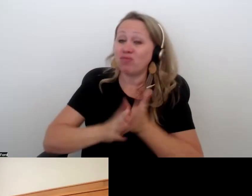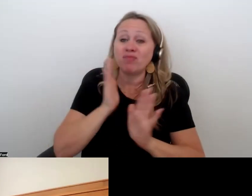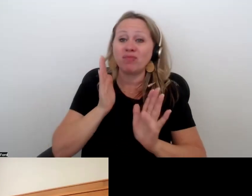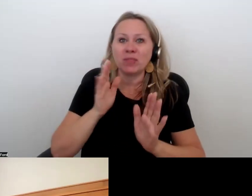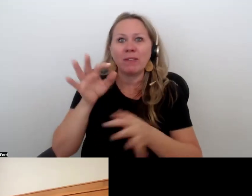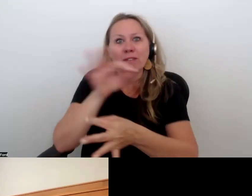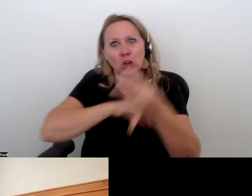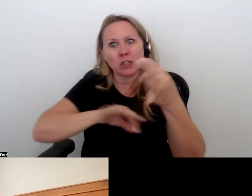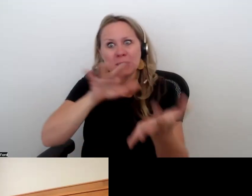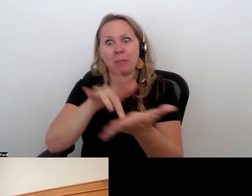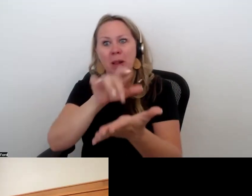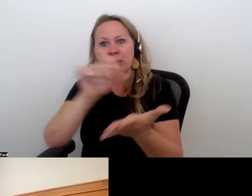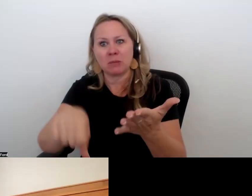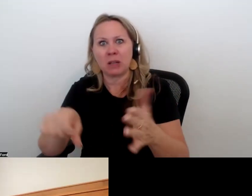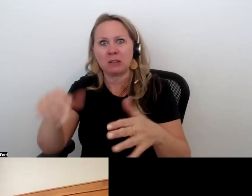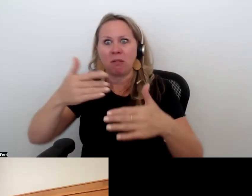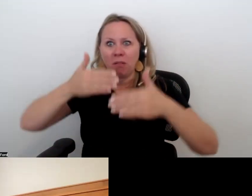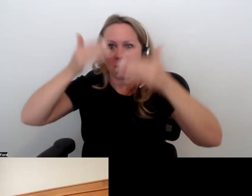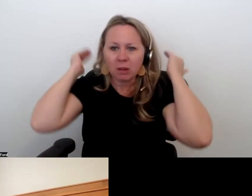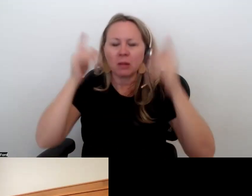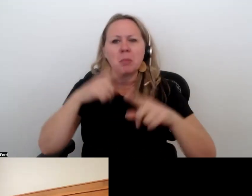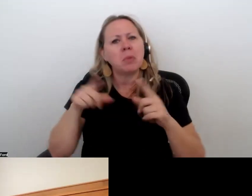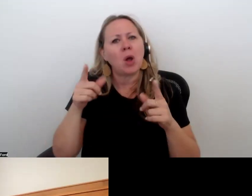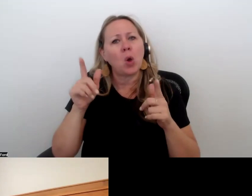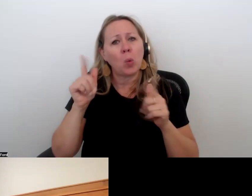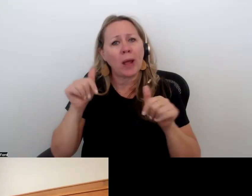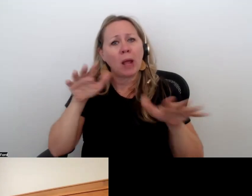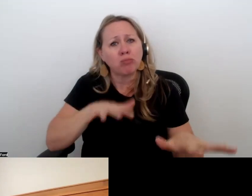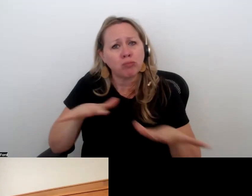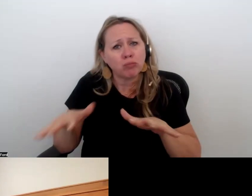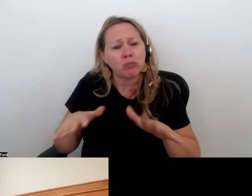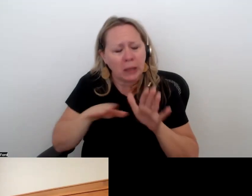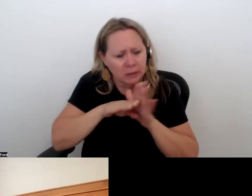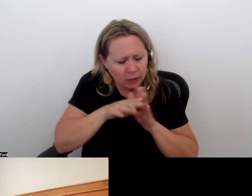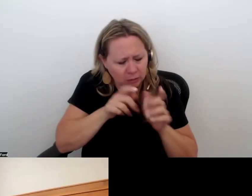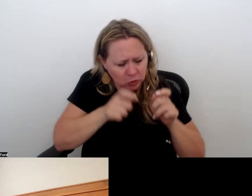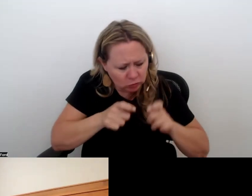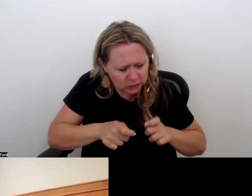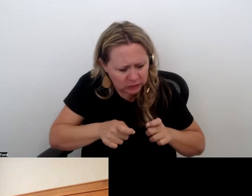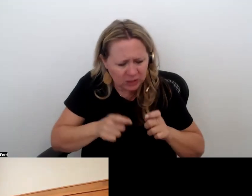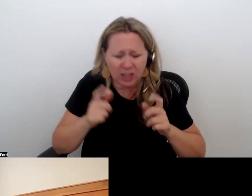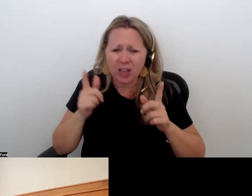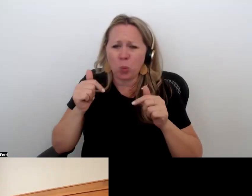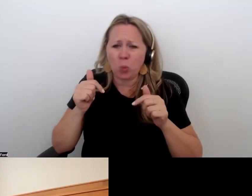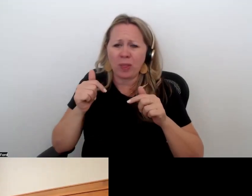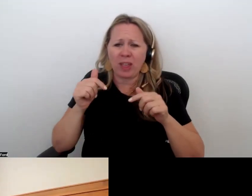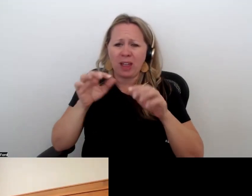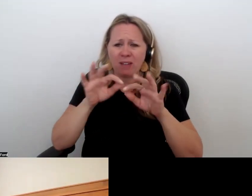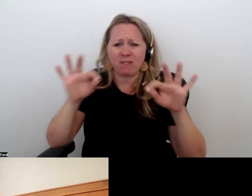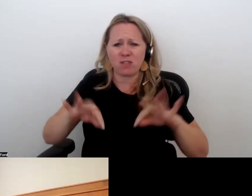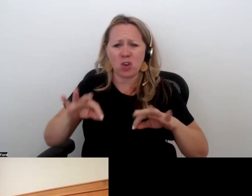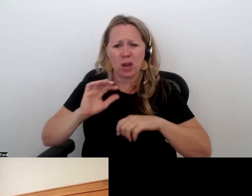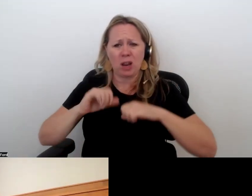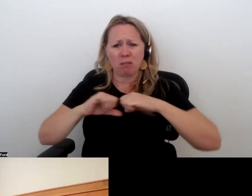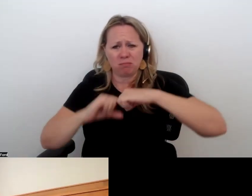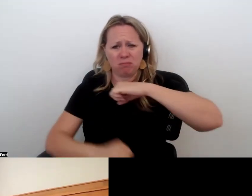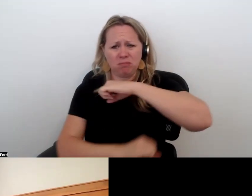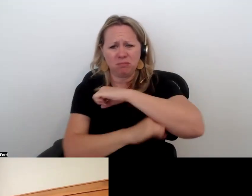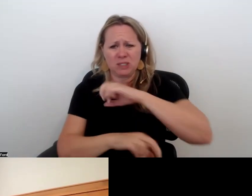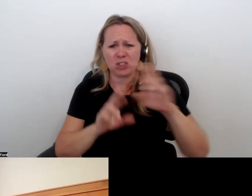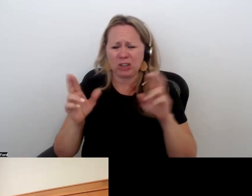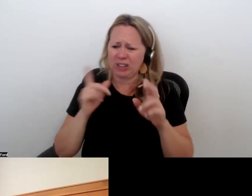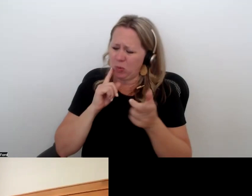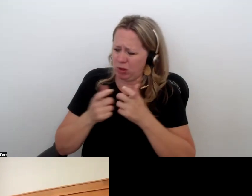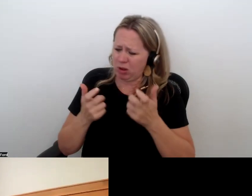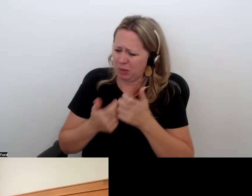really busy. But what I would say is once you kind of have that framework in place that accommodates most needs, you don't